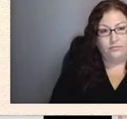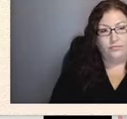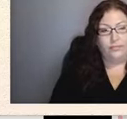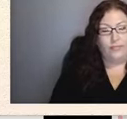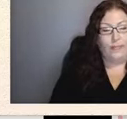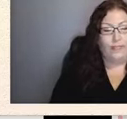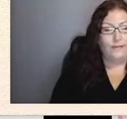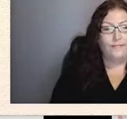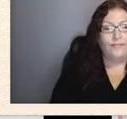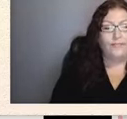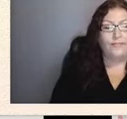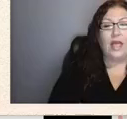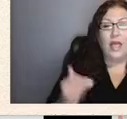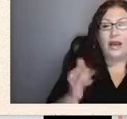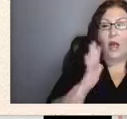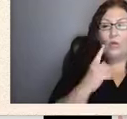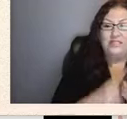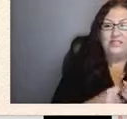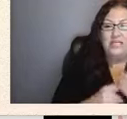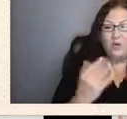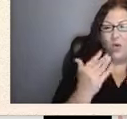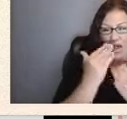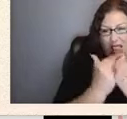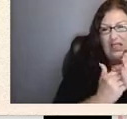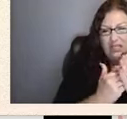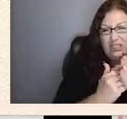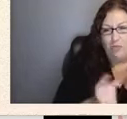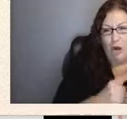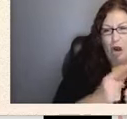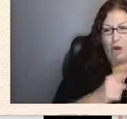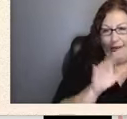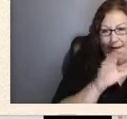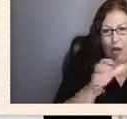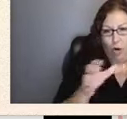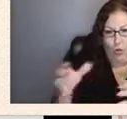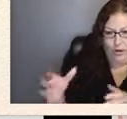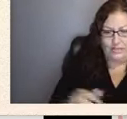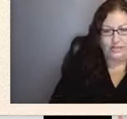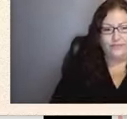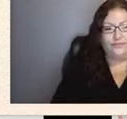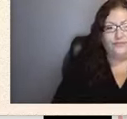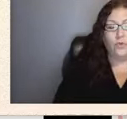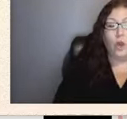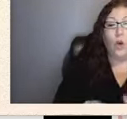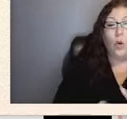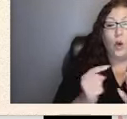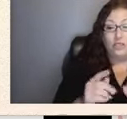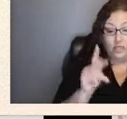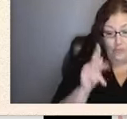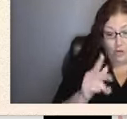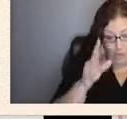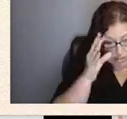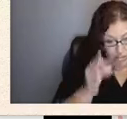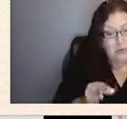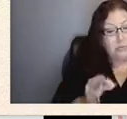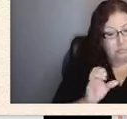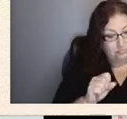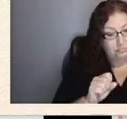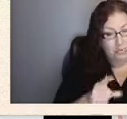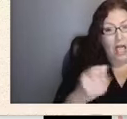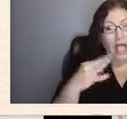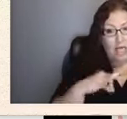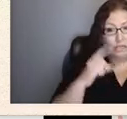Now we're going to discuss the waiting list priority categories. Once an individual is determined eligible for APD